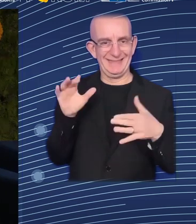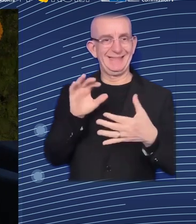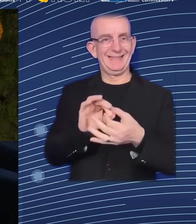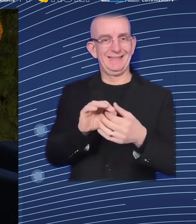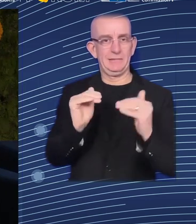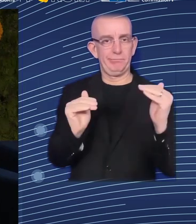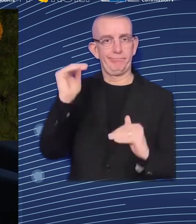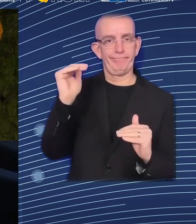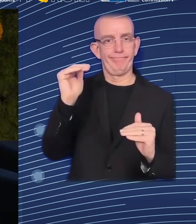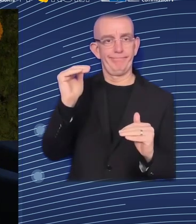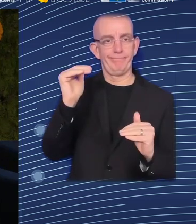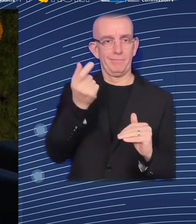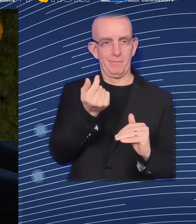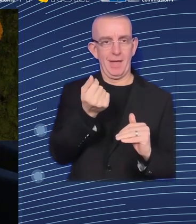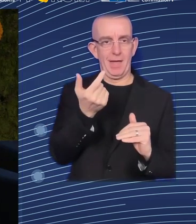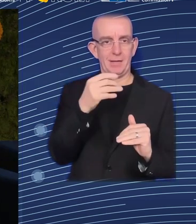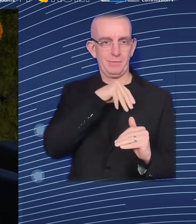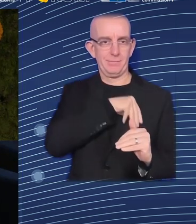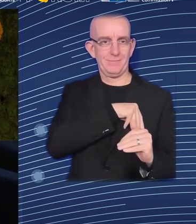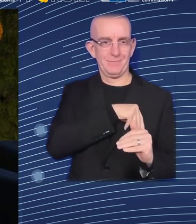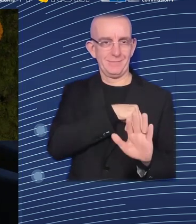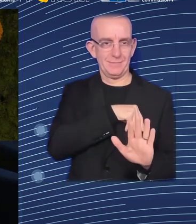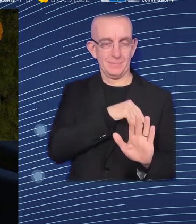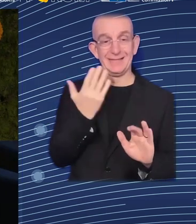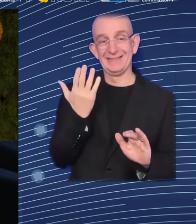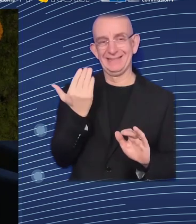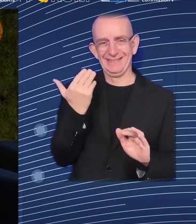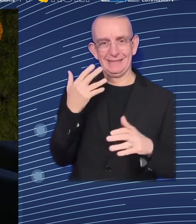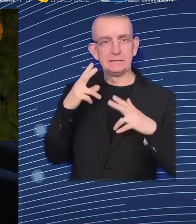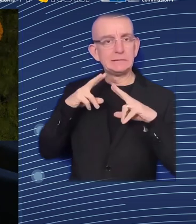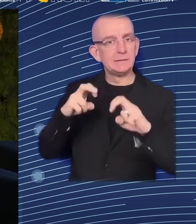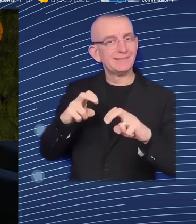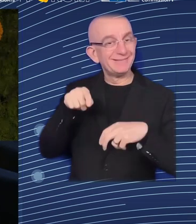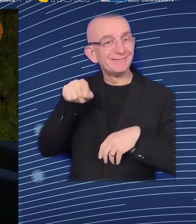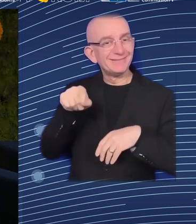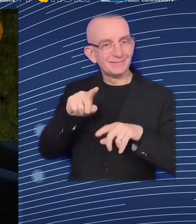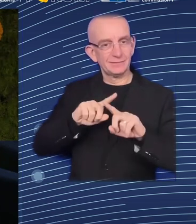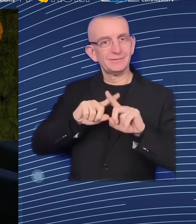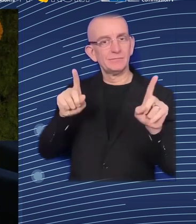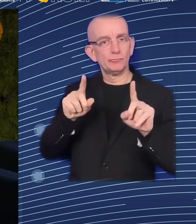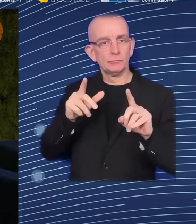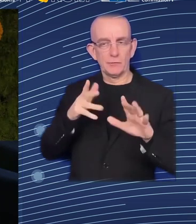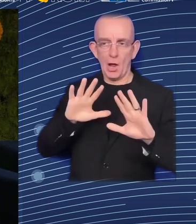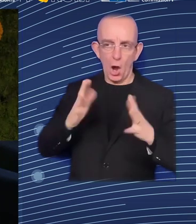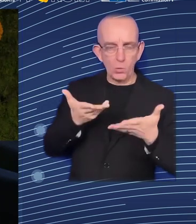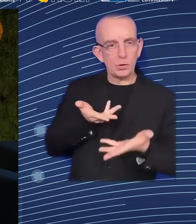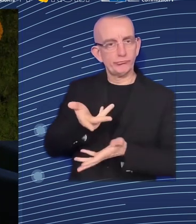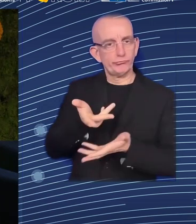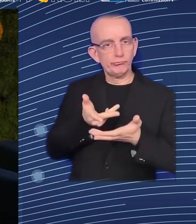occur if you had some kind of hiring process where you just put some kind of